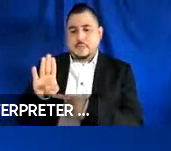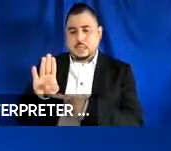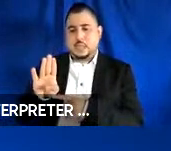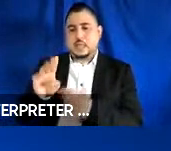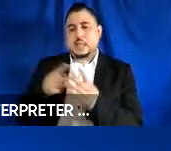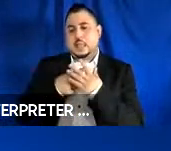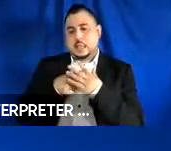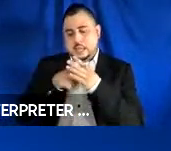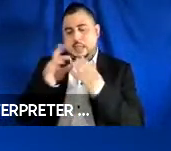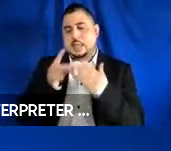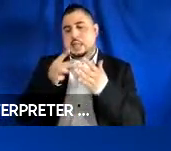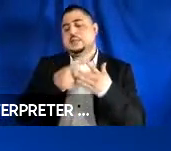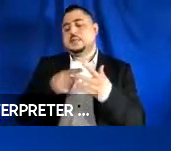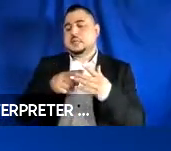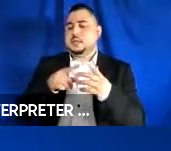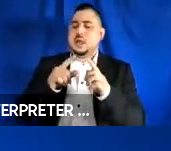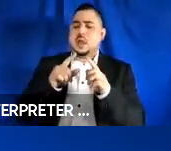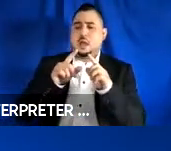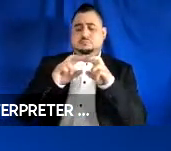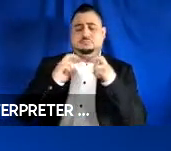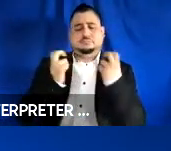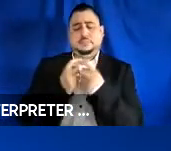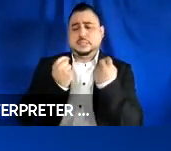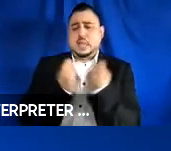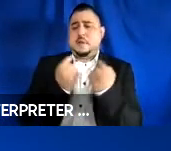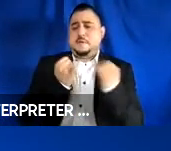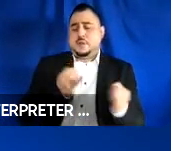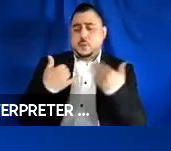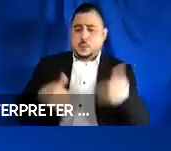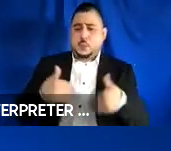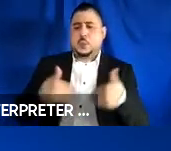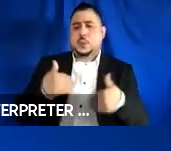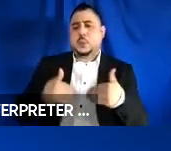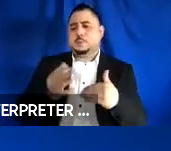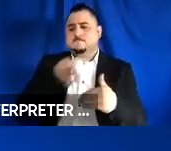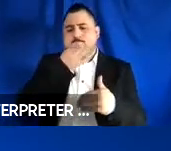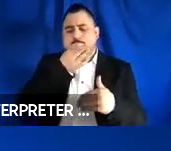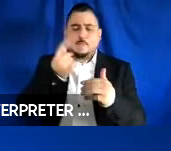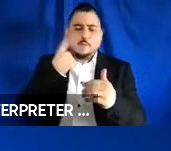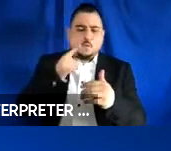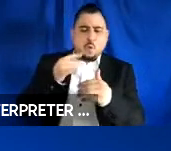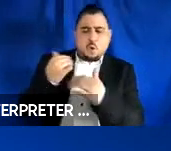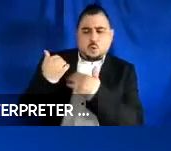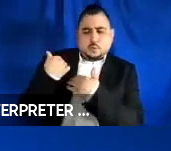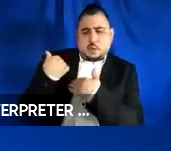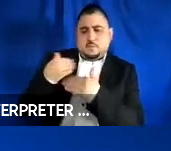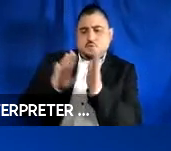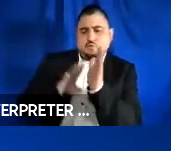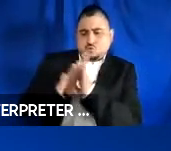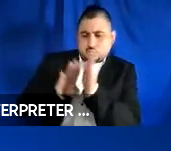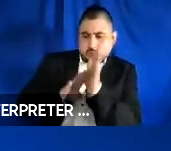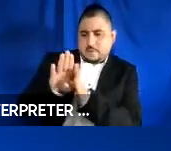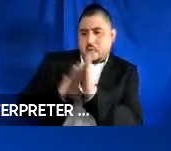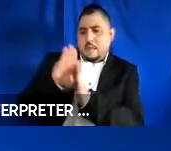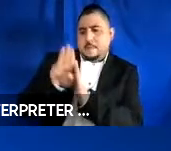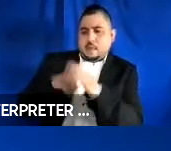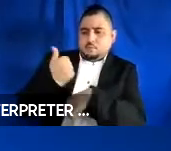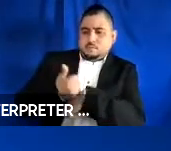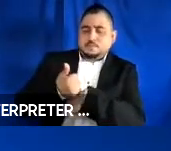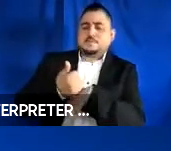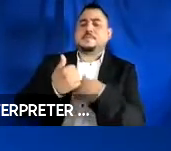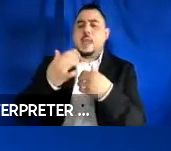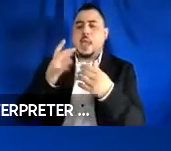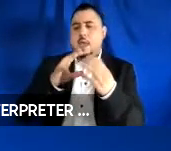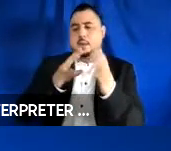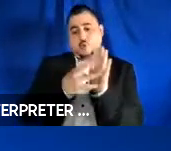a dynamic team of individuals responsible for the creation, development, implementation, and